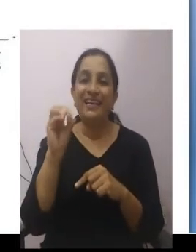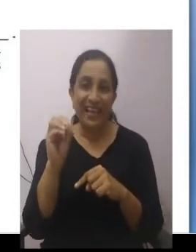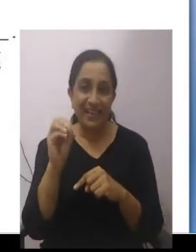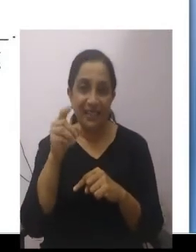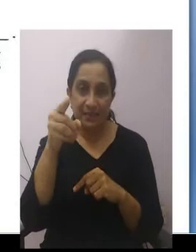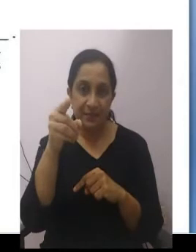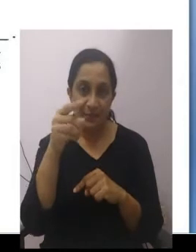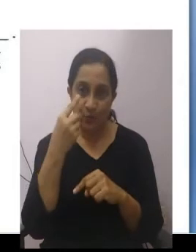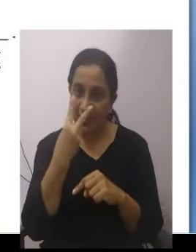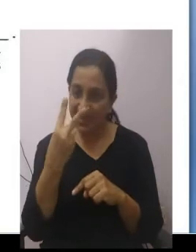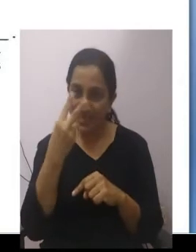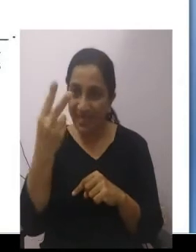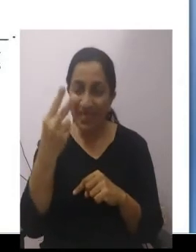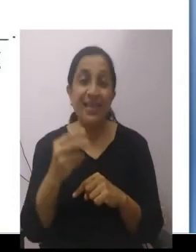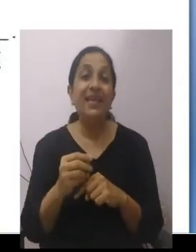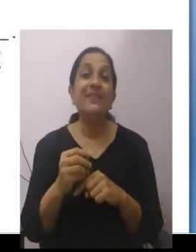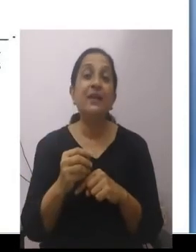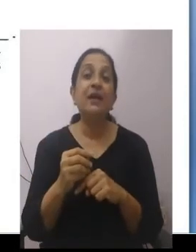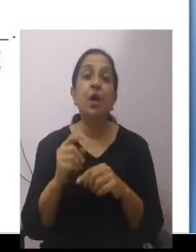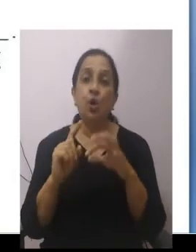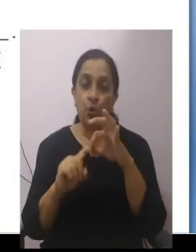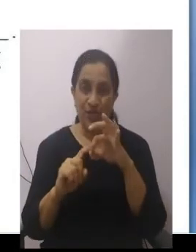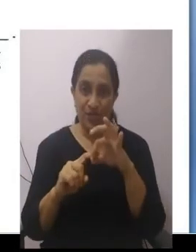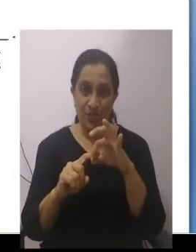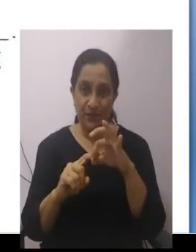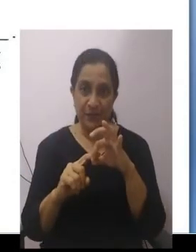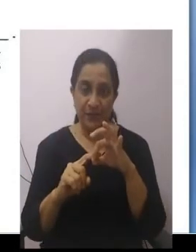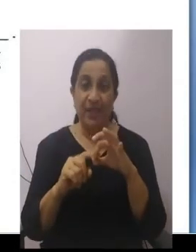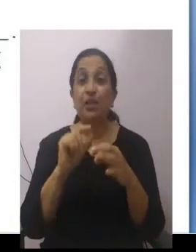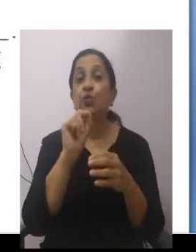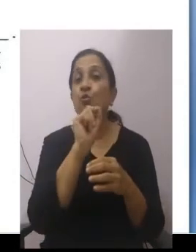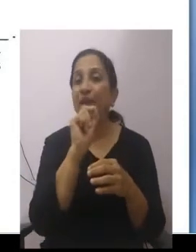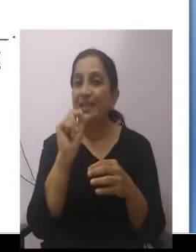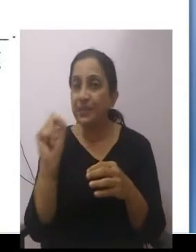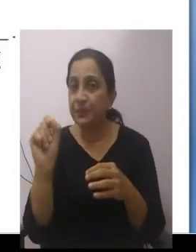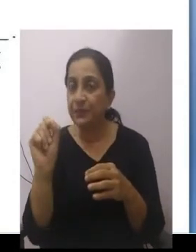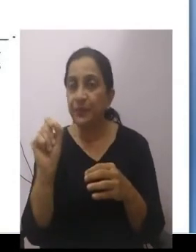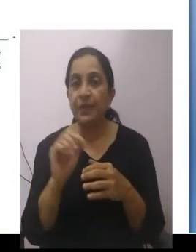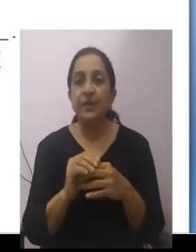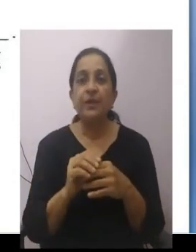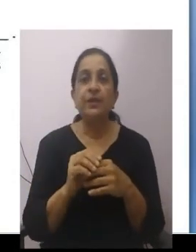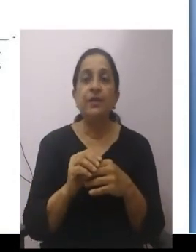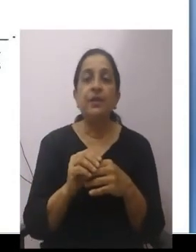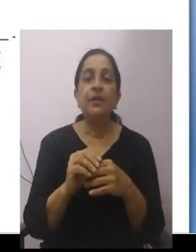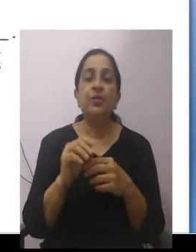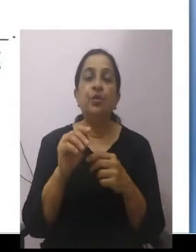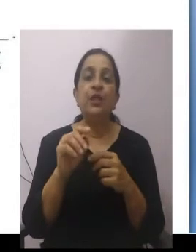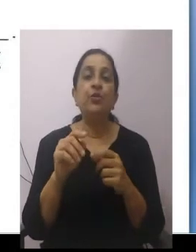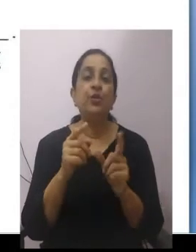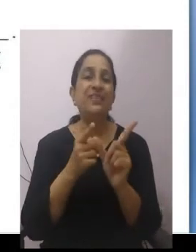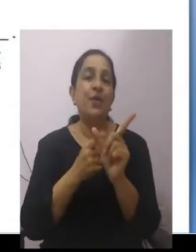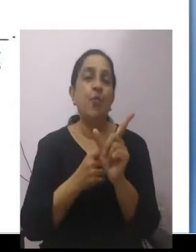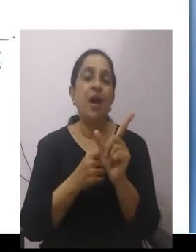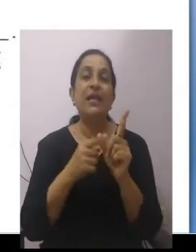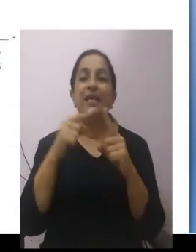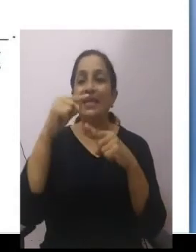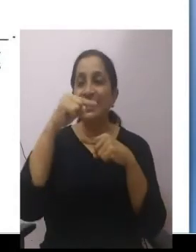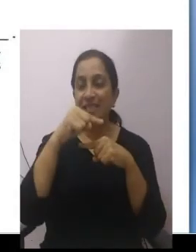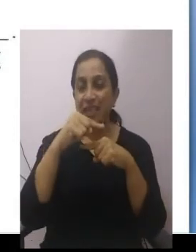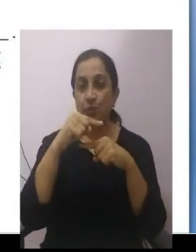right? Minus y is equal to, take the other components to the right, minus x minus 10, or y is equal